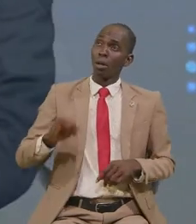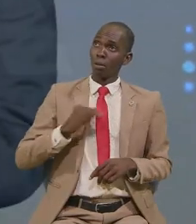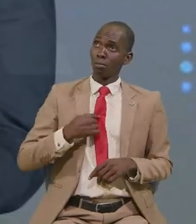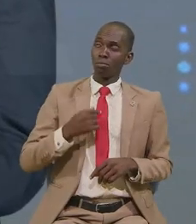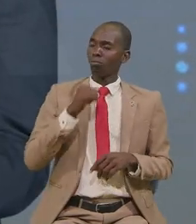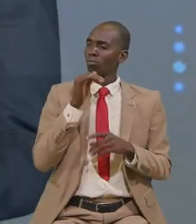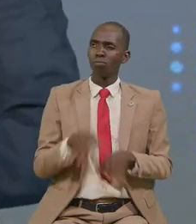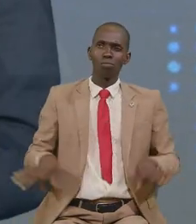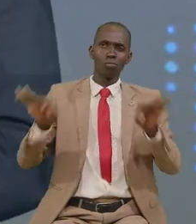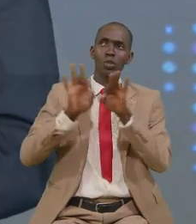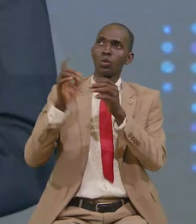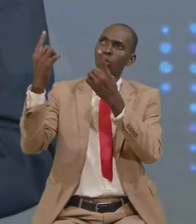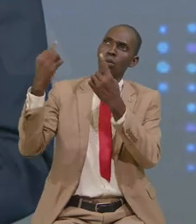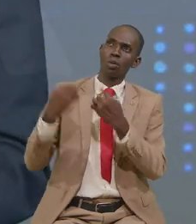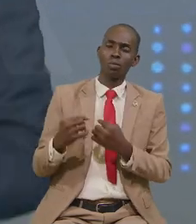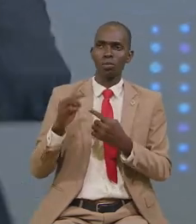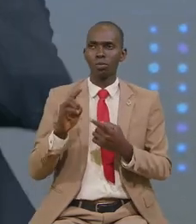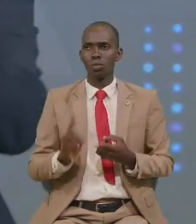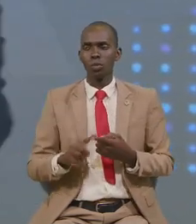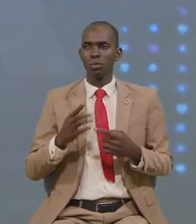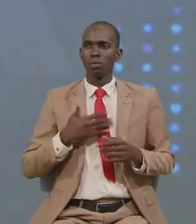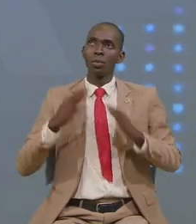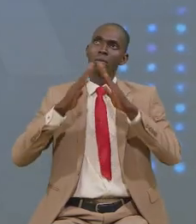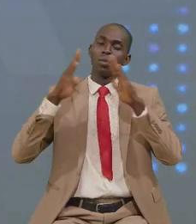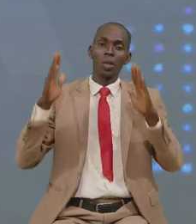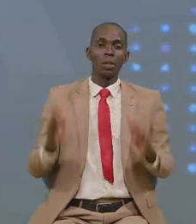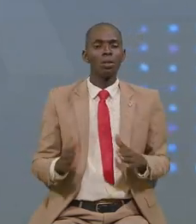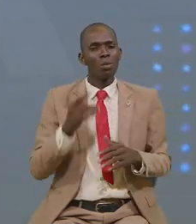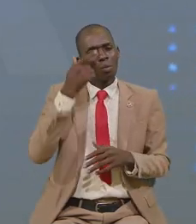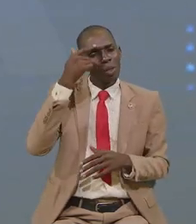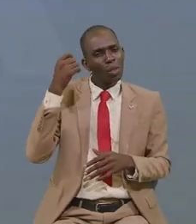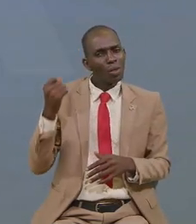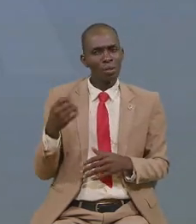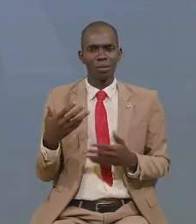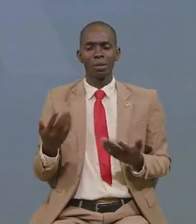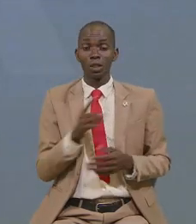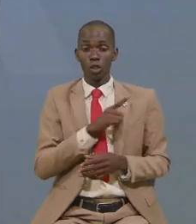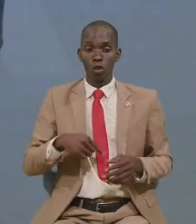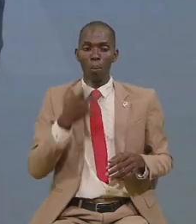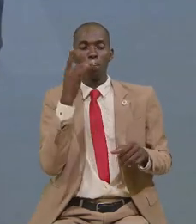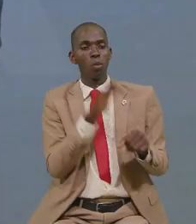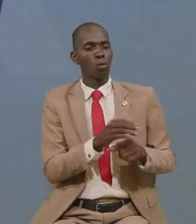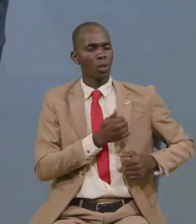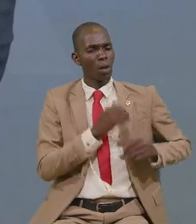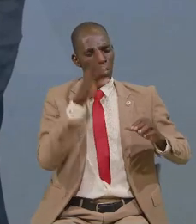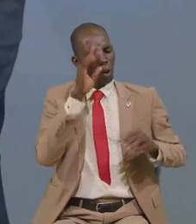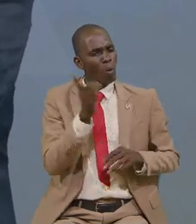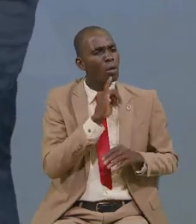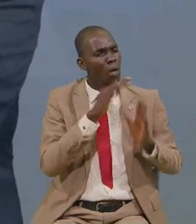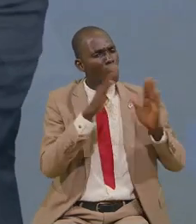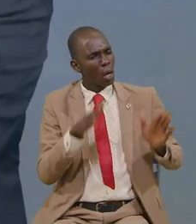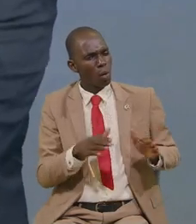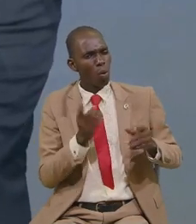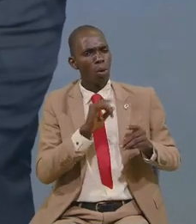thou shouldest come under my roof, because the Lord has said, I'll come. What is your house? What is the direction? What is the